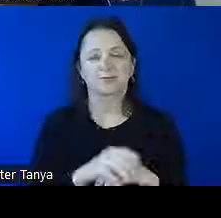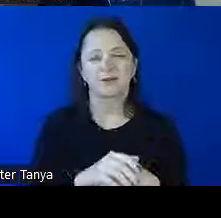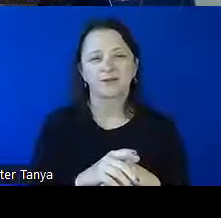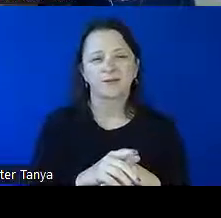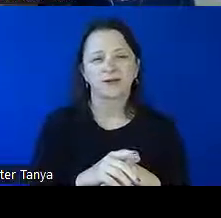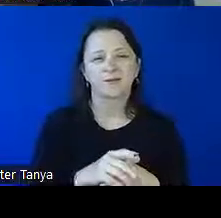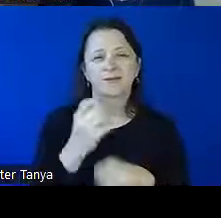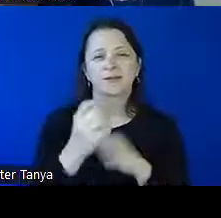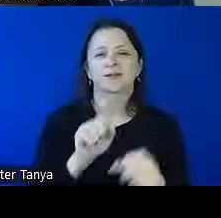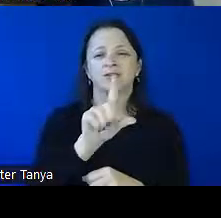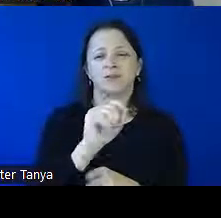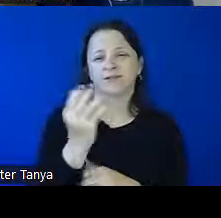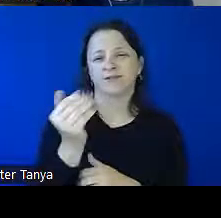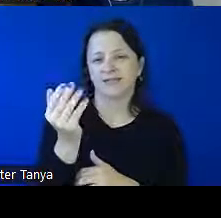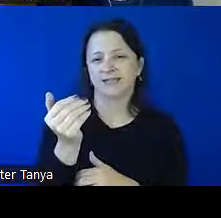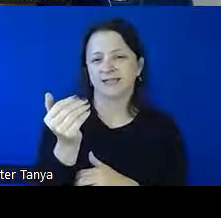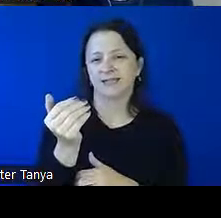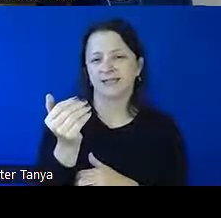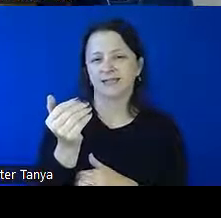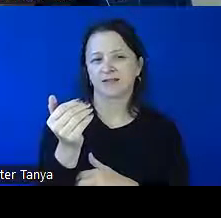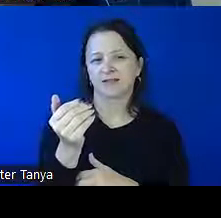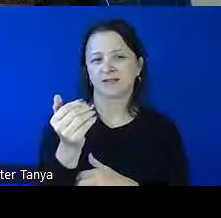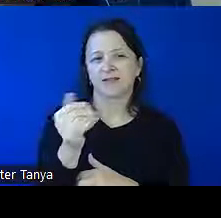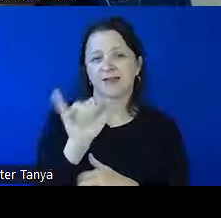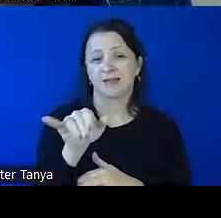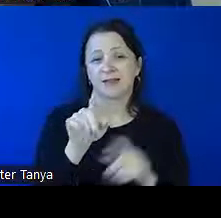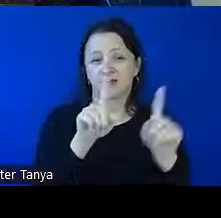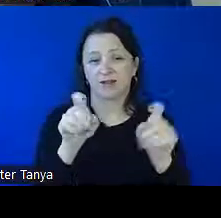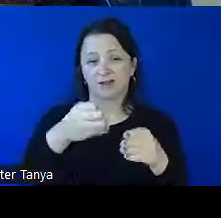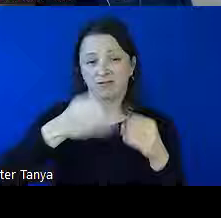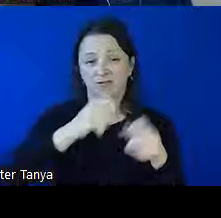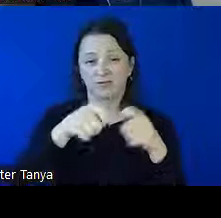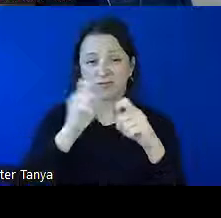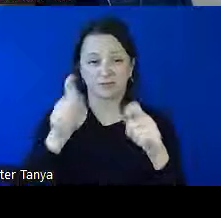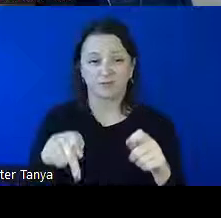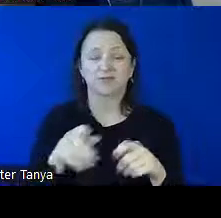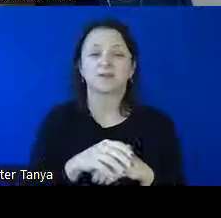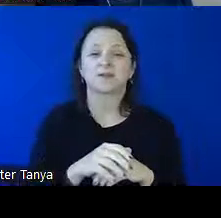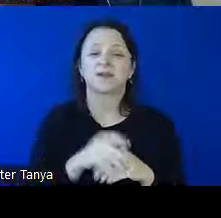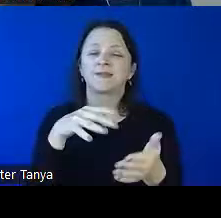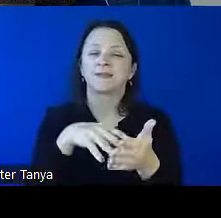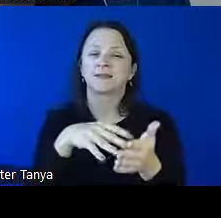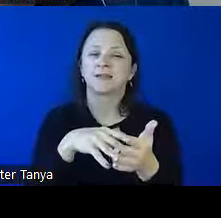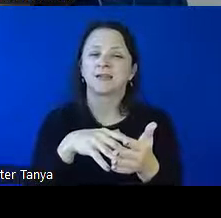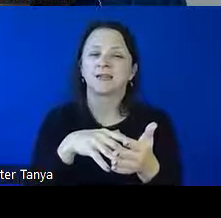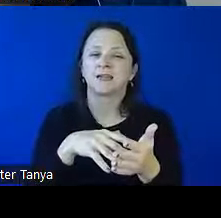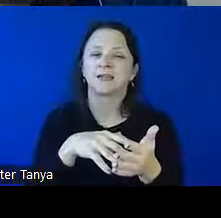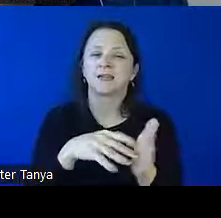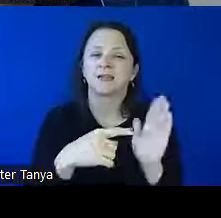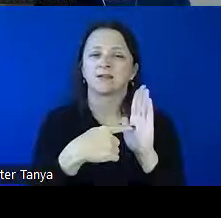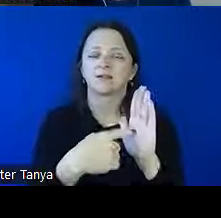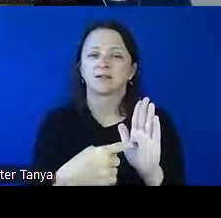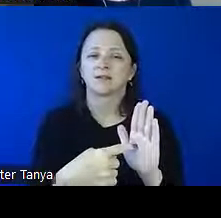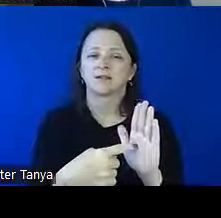in 2015. It finished up. And in the study, it was noted that there